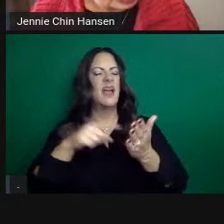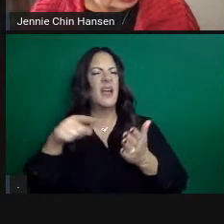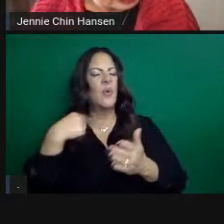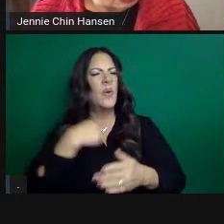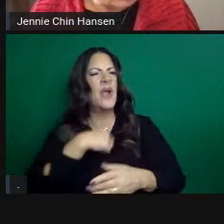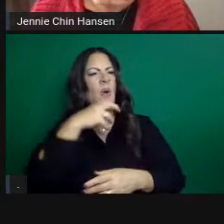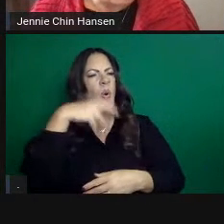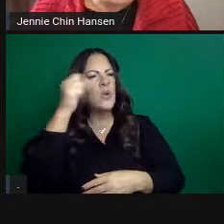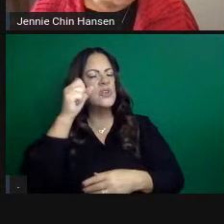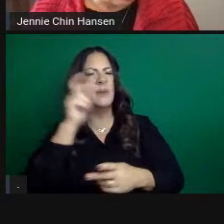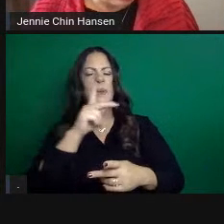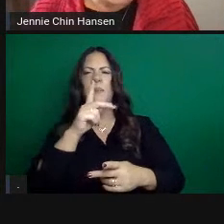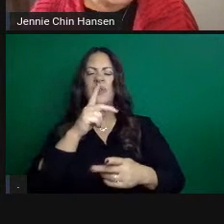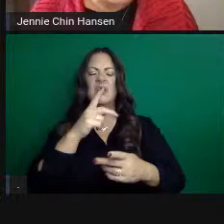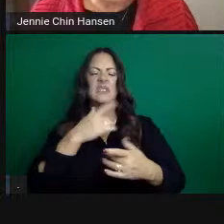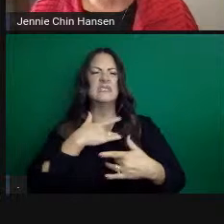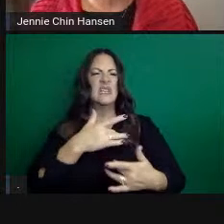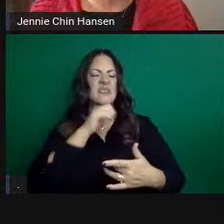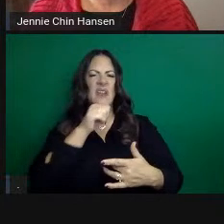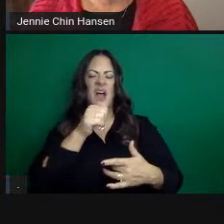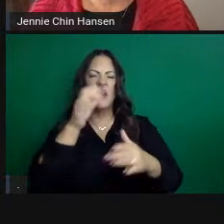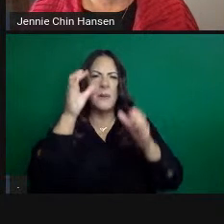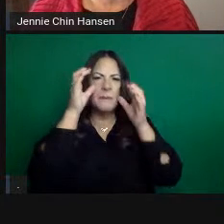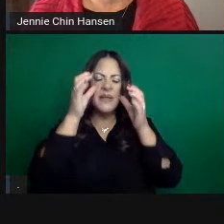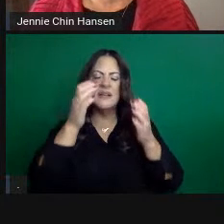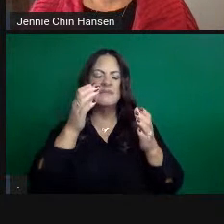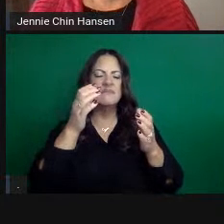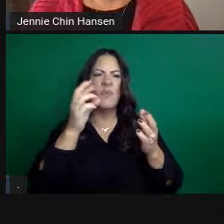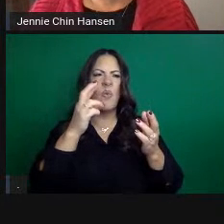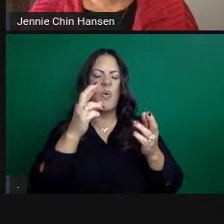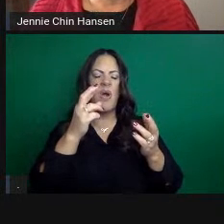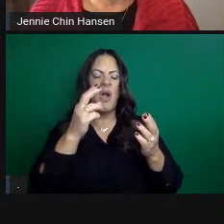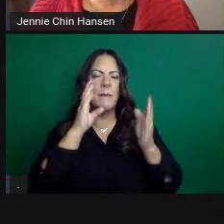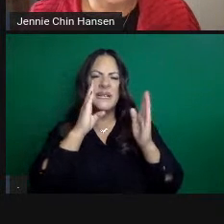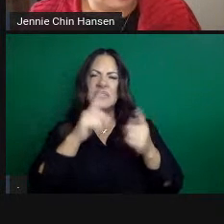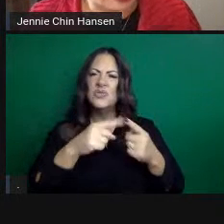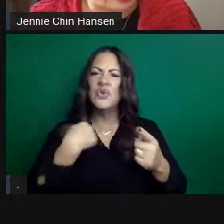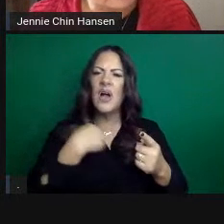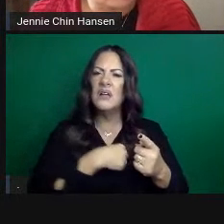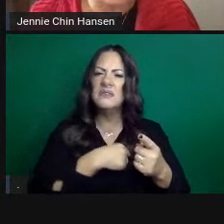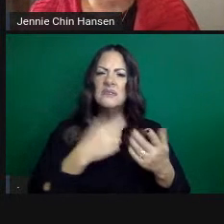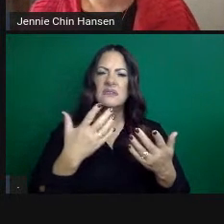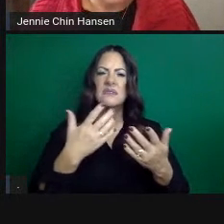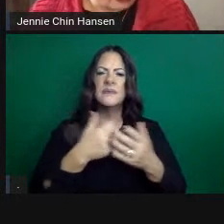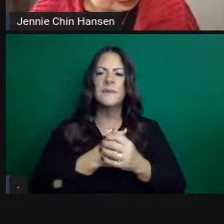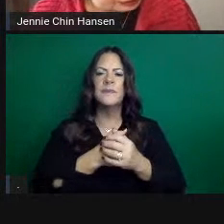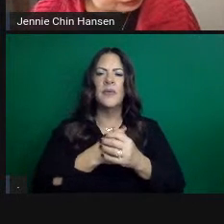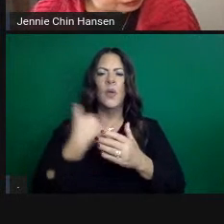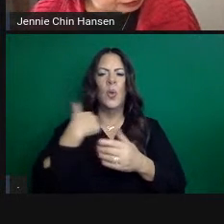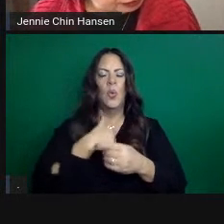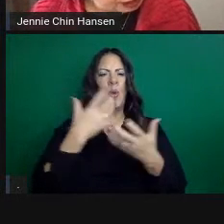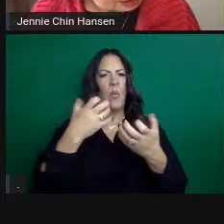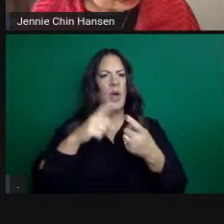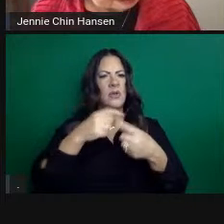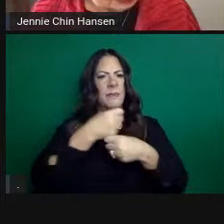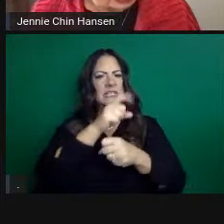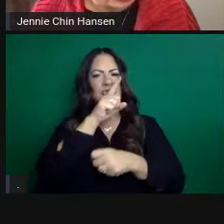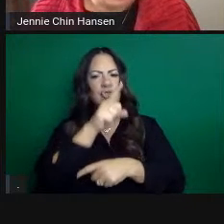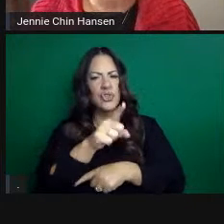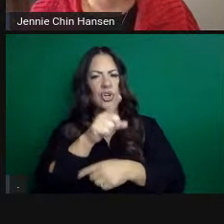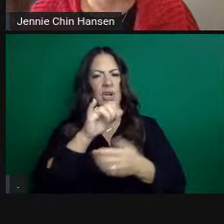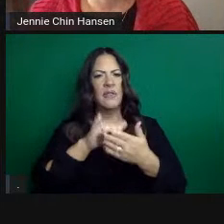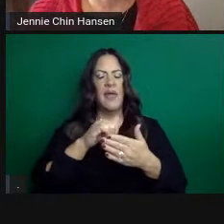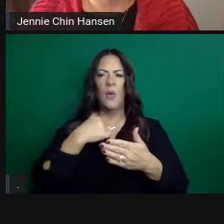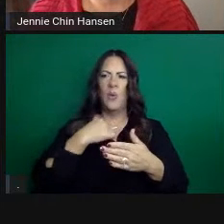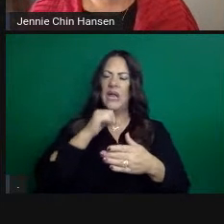older. Here, there'll be more opportunities that we will promote for active work, volunteering, the